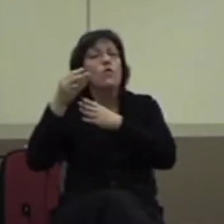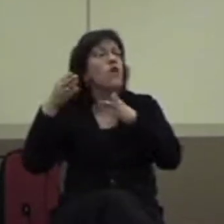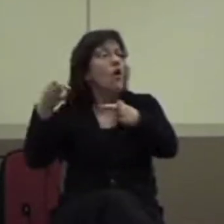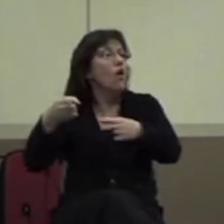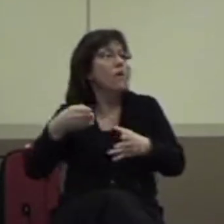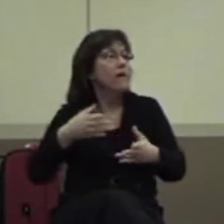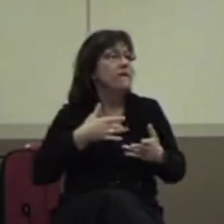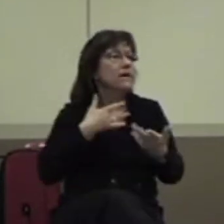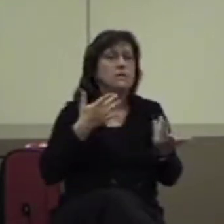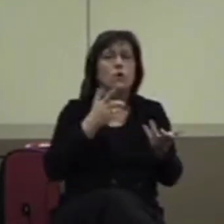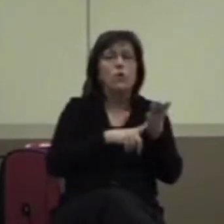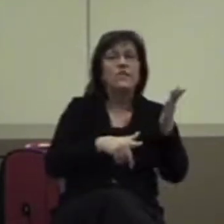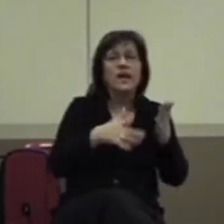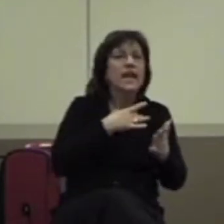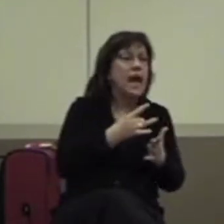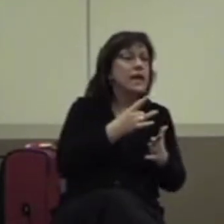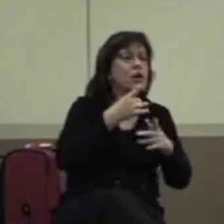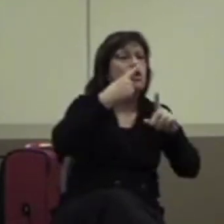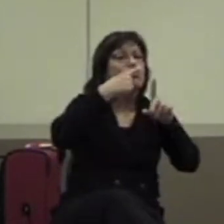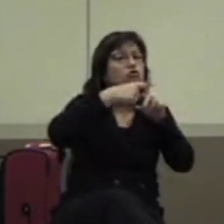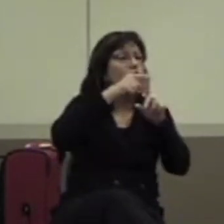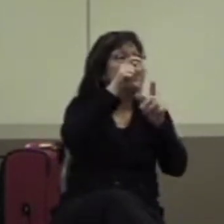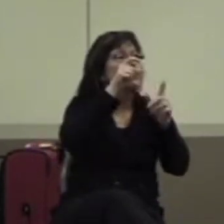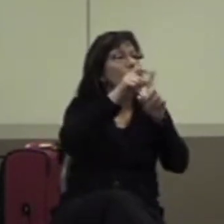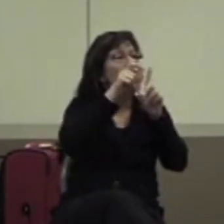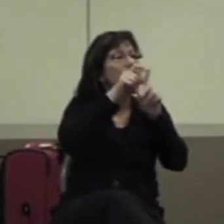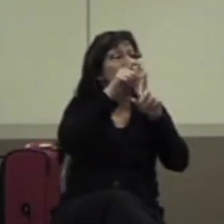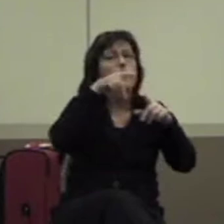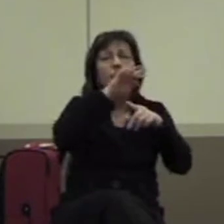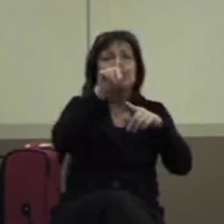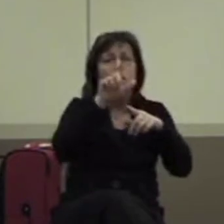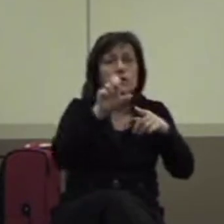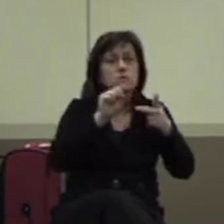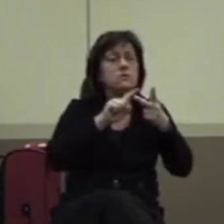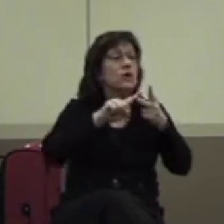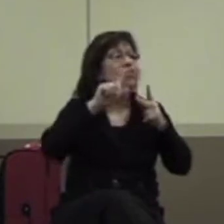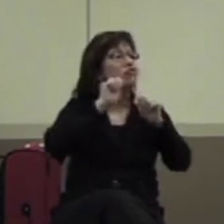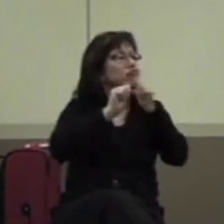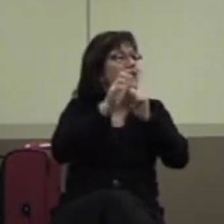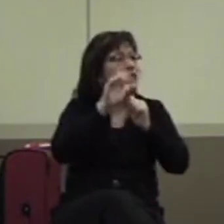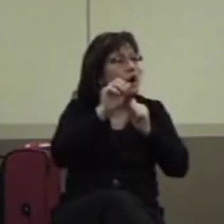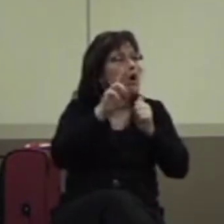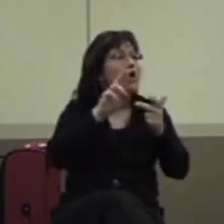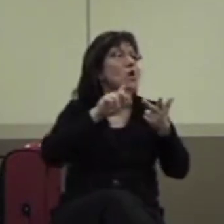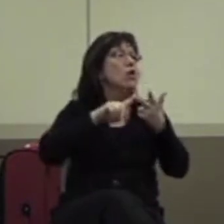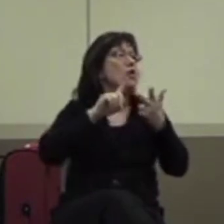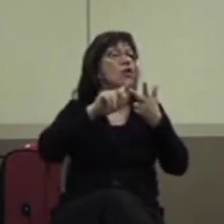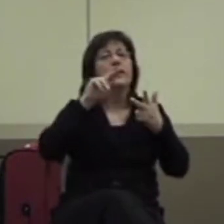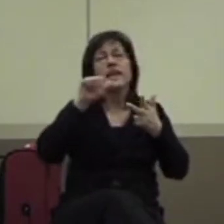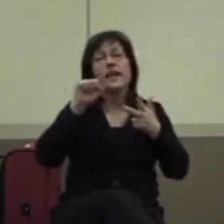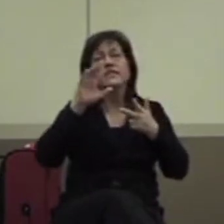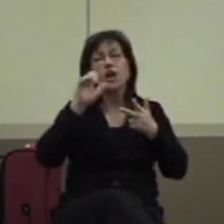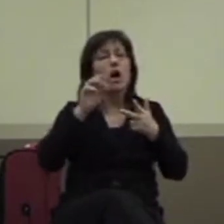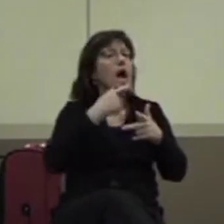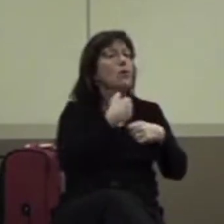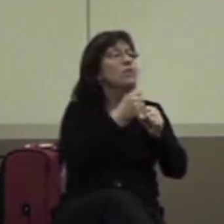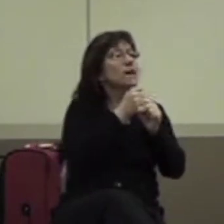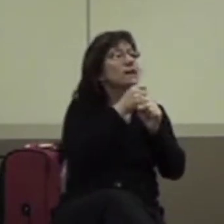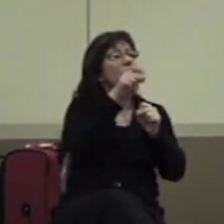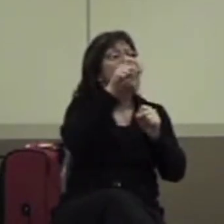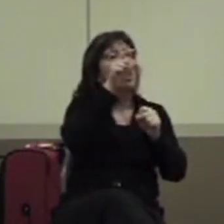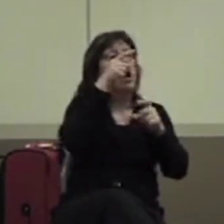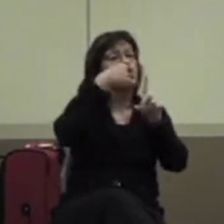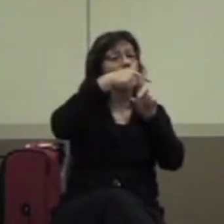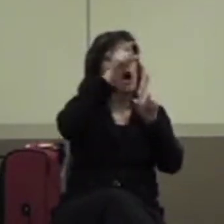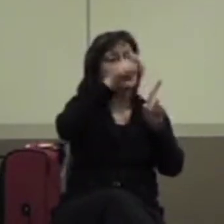what they like. If they like crossword puzzles or race cars or NASCAR, I'll make them a crossword puzzle about